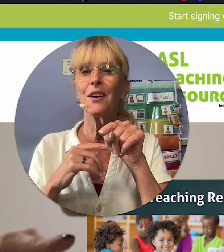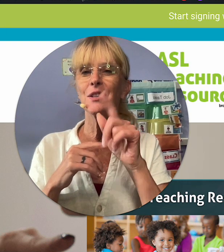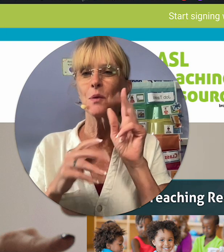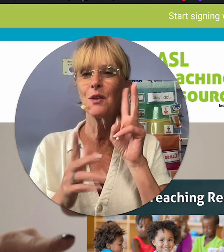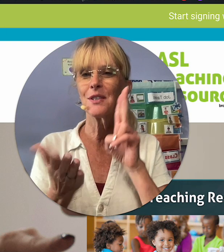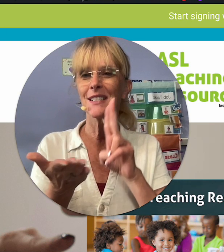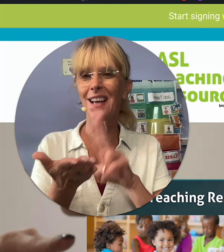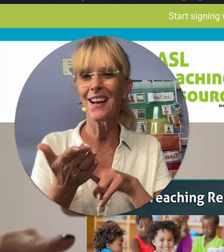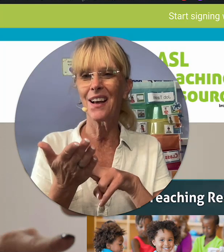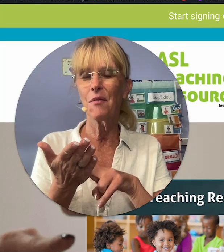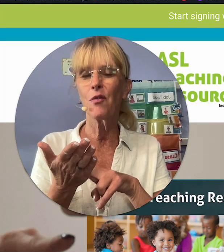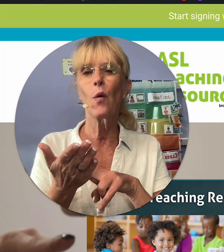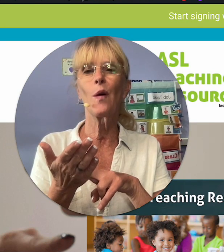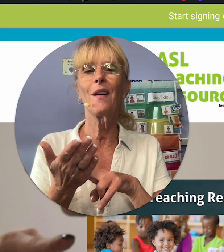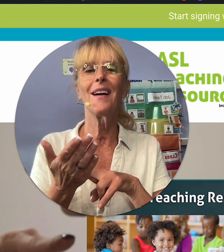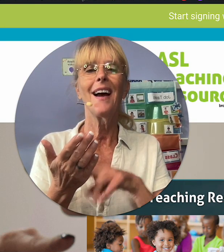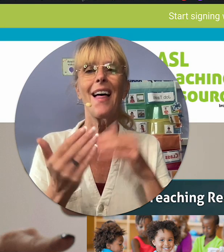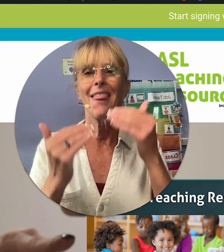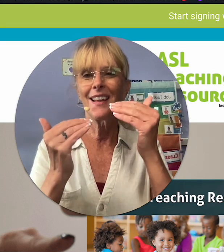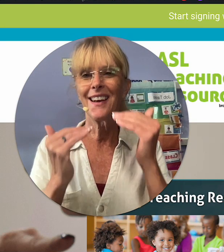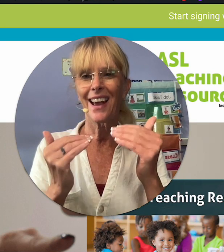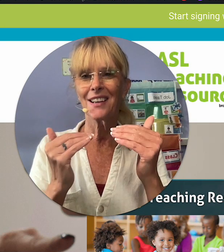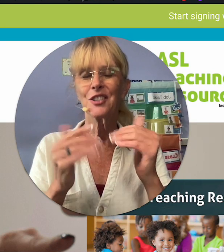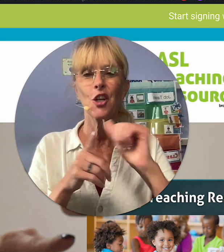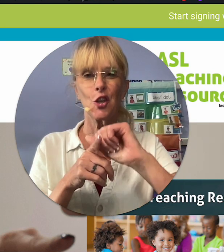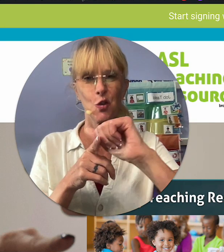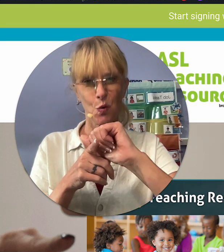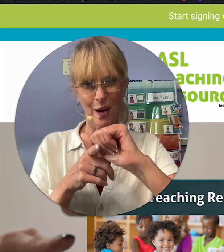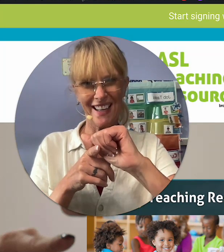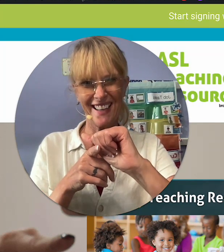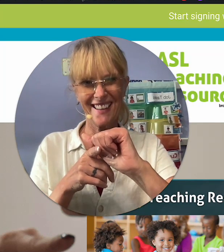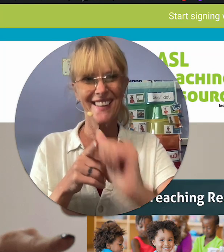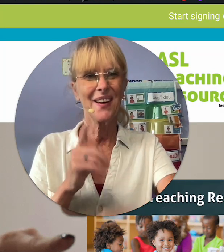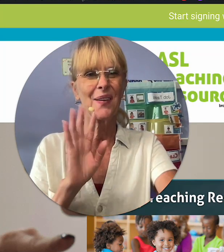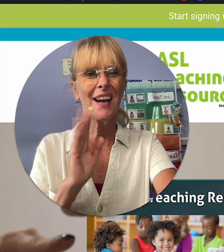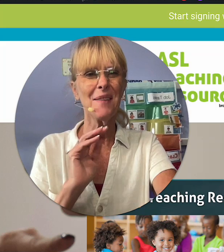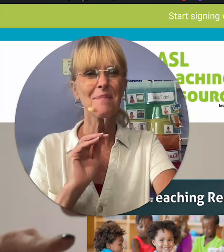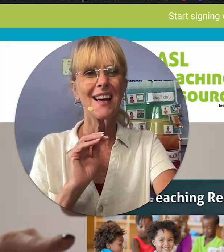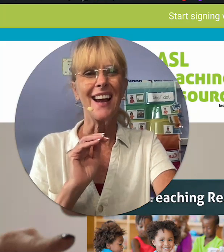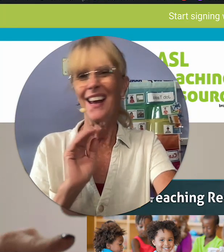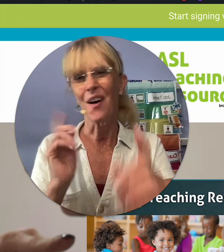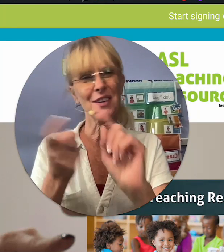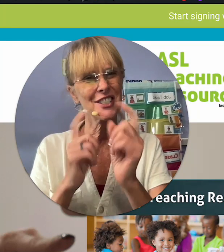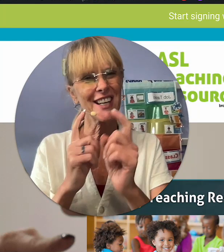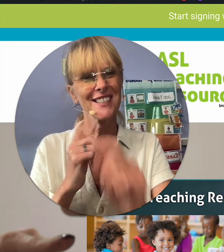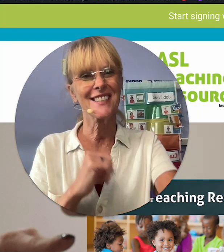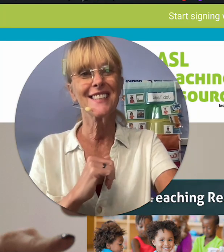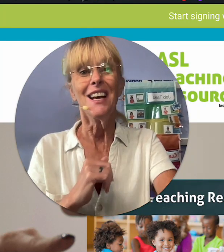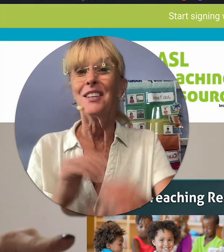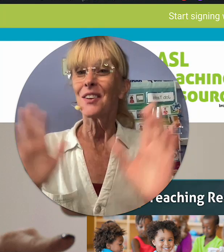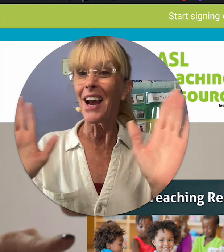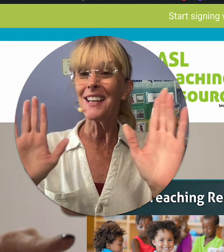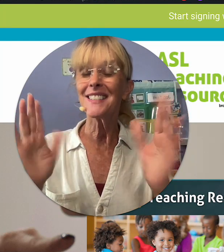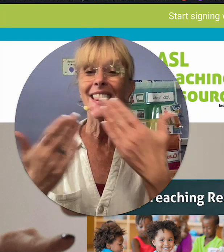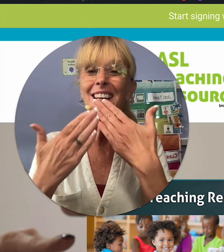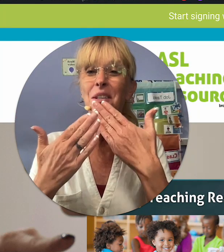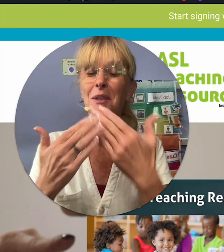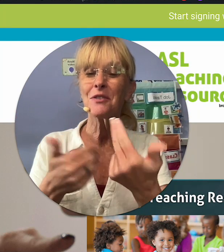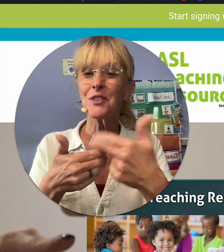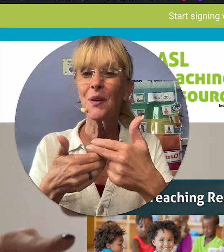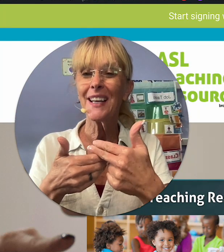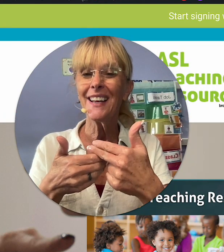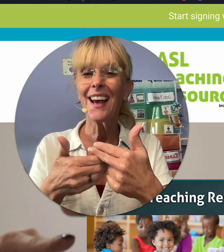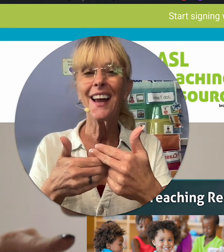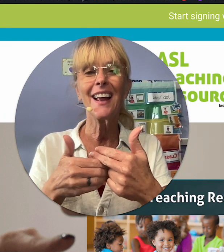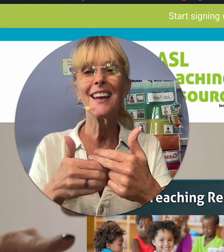right here is where you sign up for the next training. Okay, it always changes. So guys, thanks so